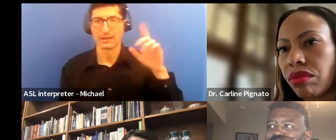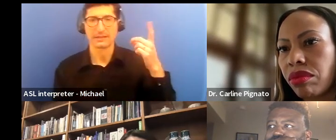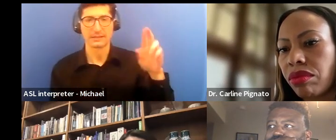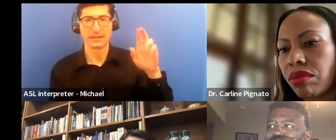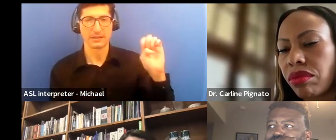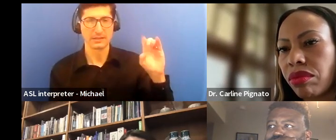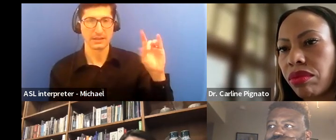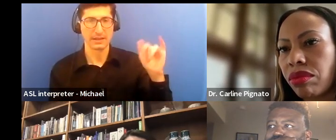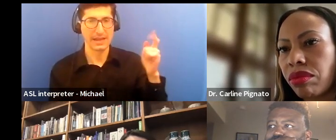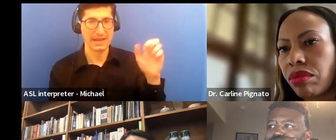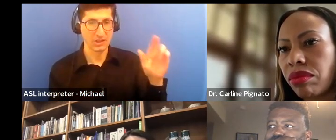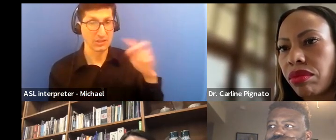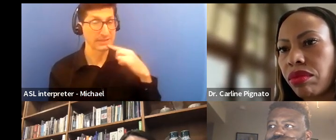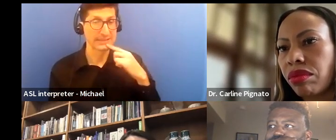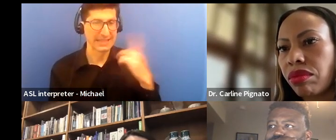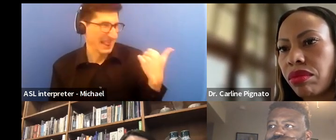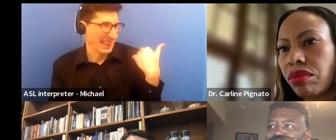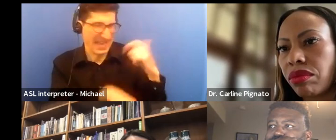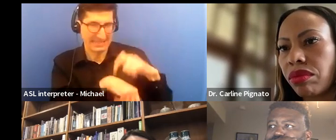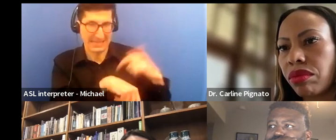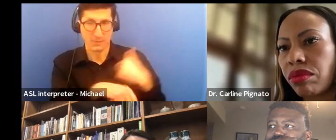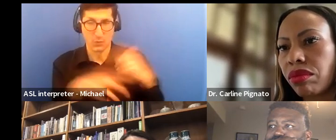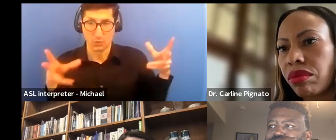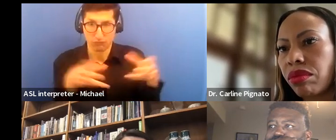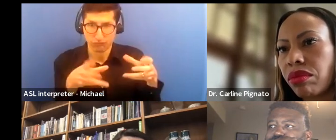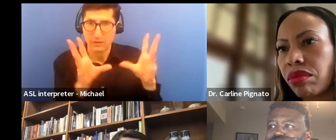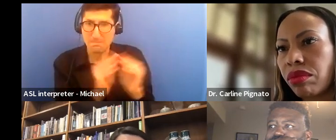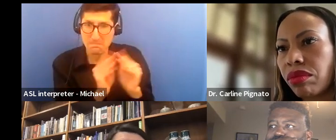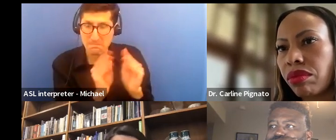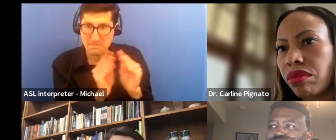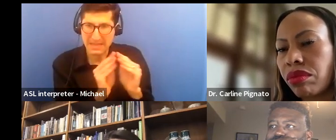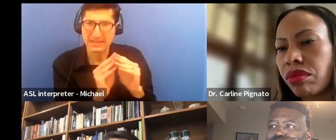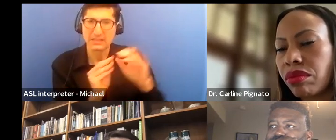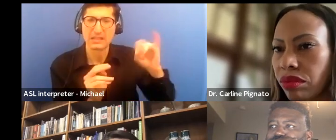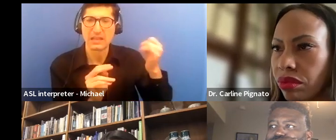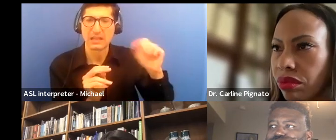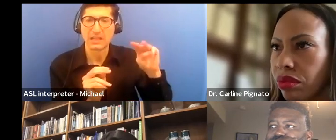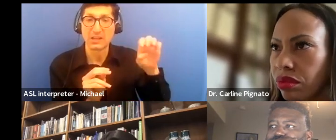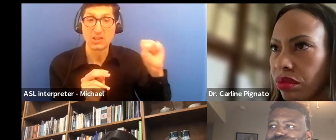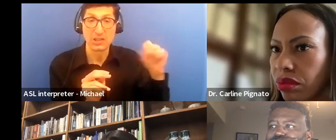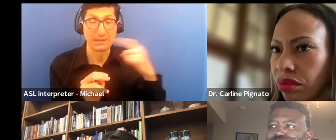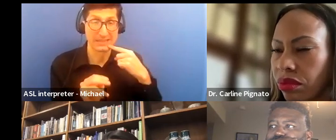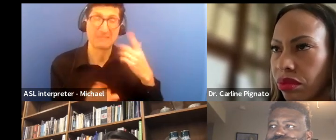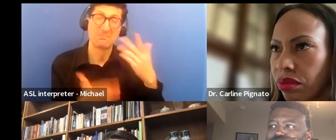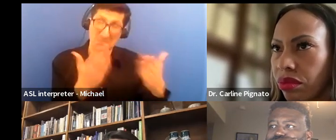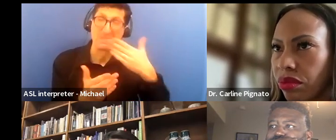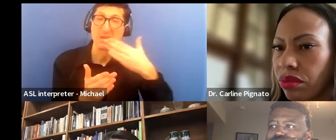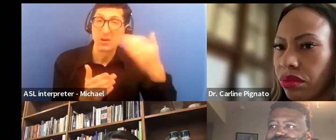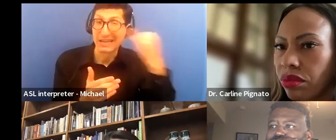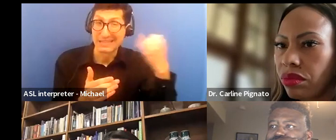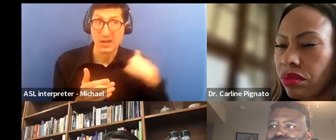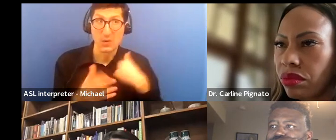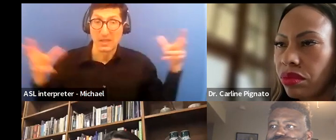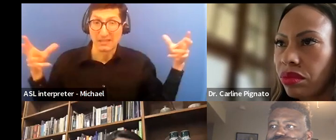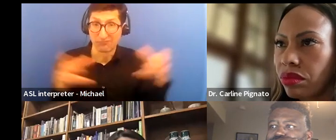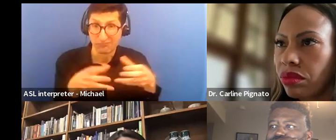time we were together with James, he had talked about the fact that it's probably a good idea for us to be in person. Yes.